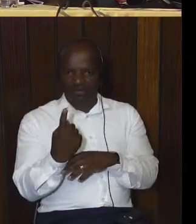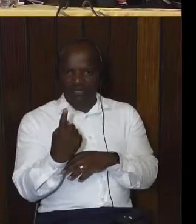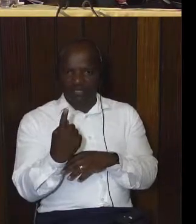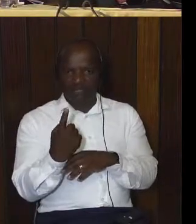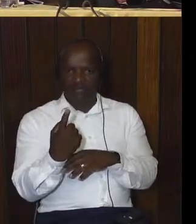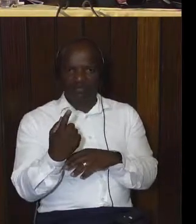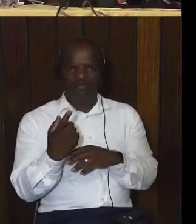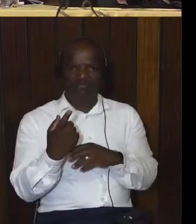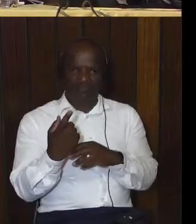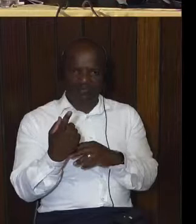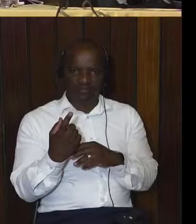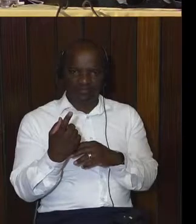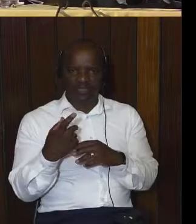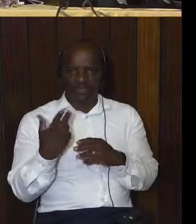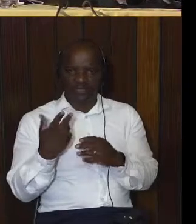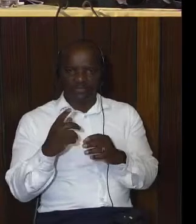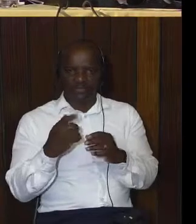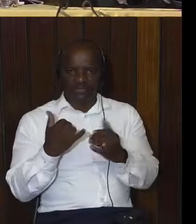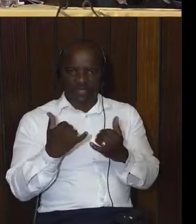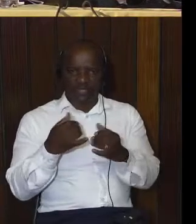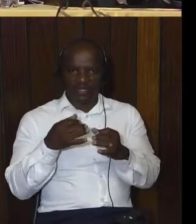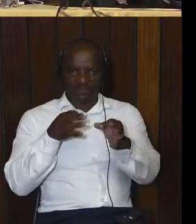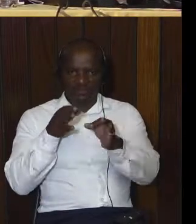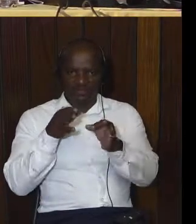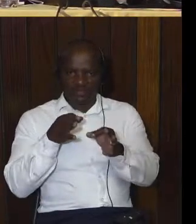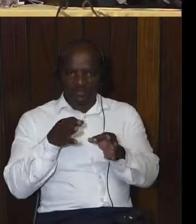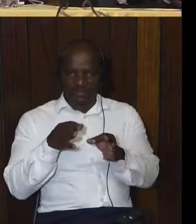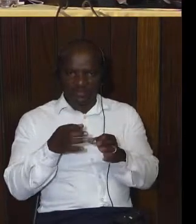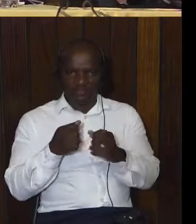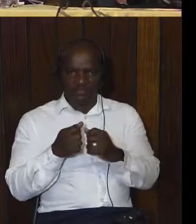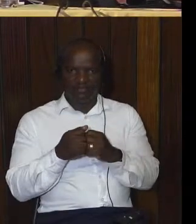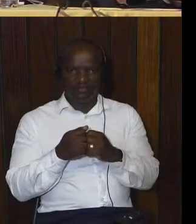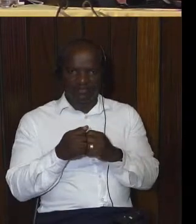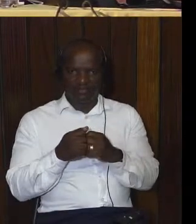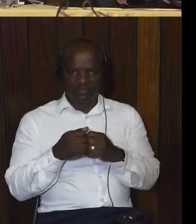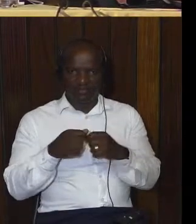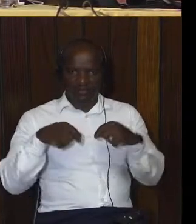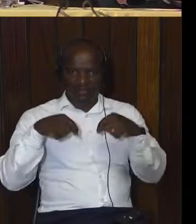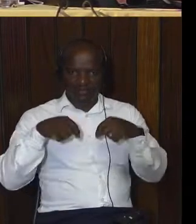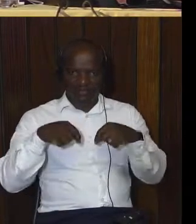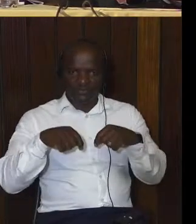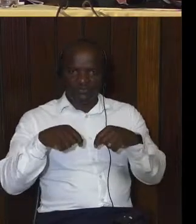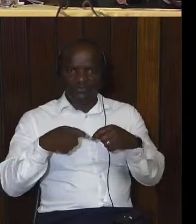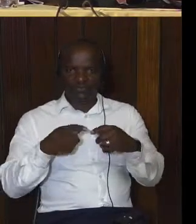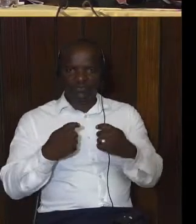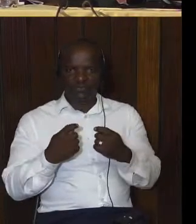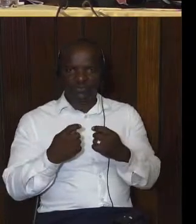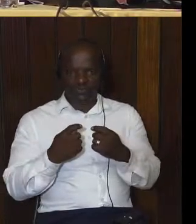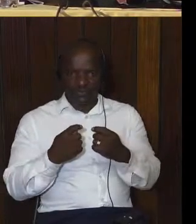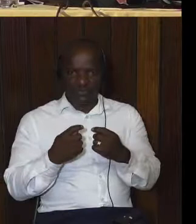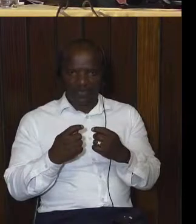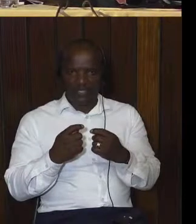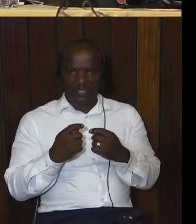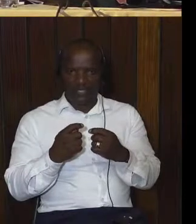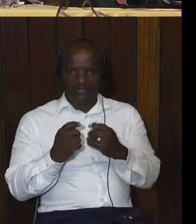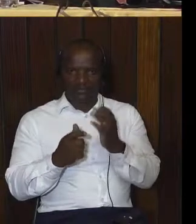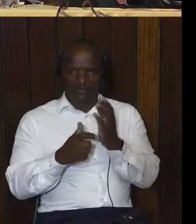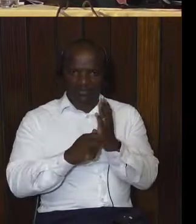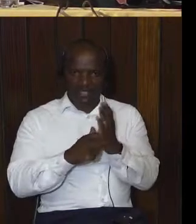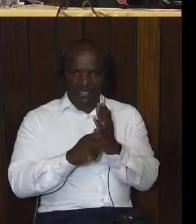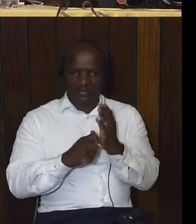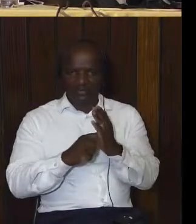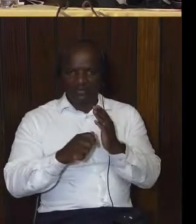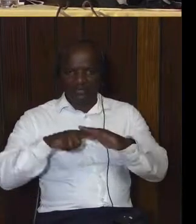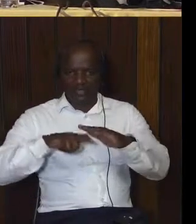patronage guarantee, where, as we've explained, due to reduced ridership and reduced revenue, our